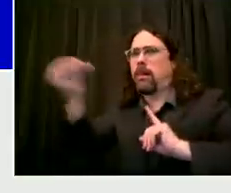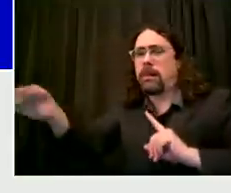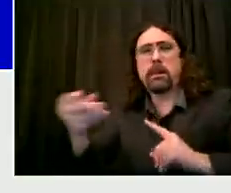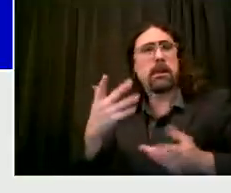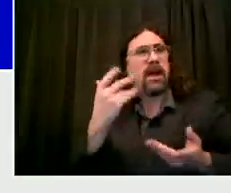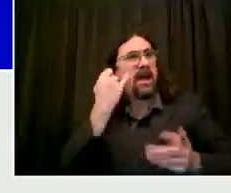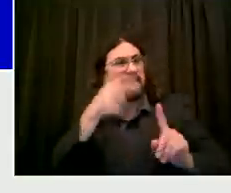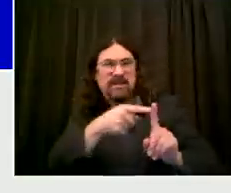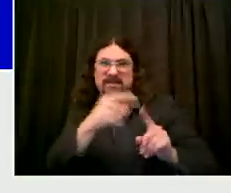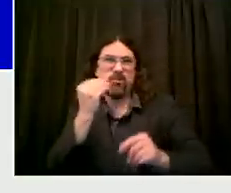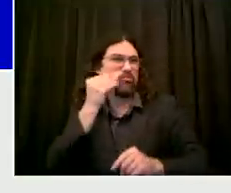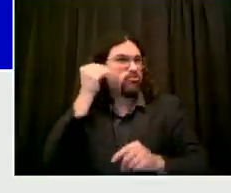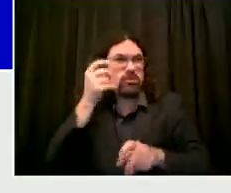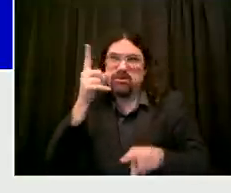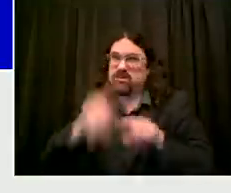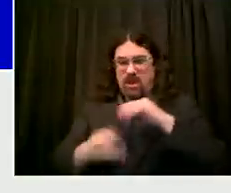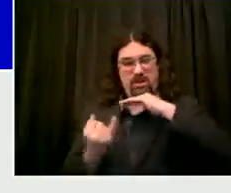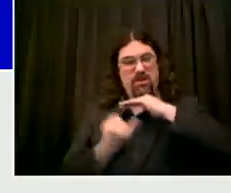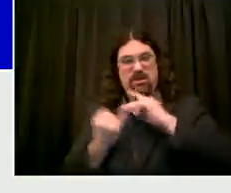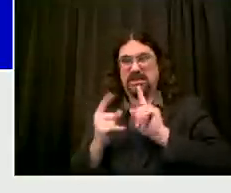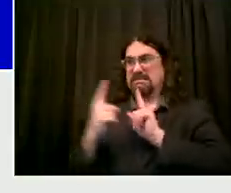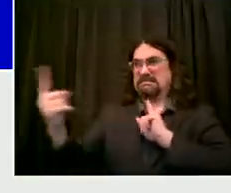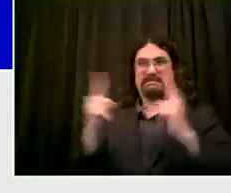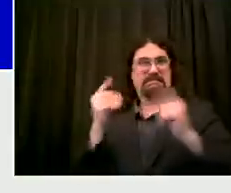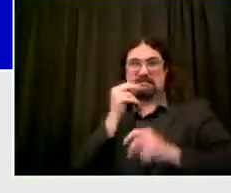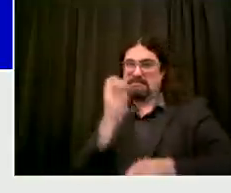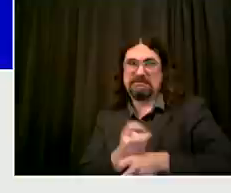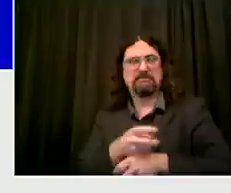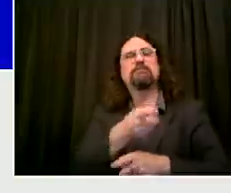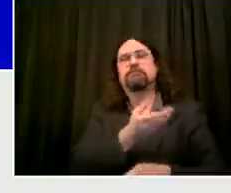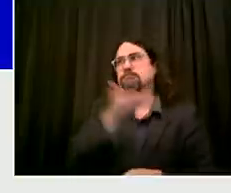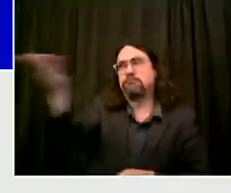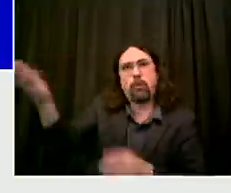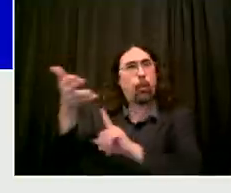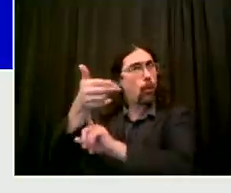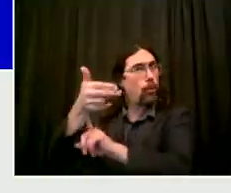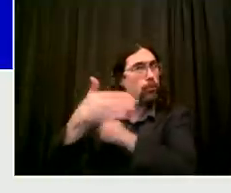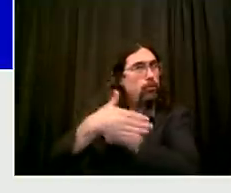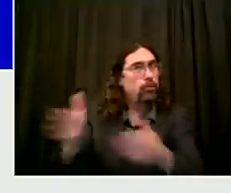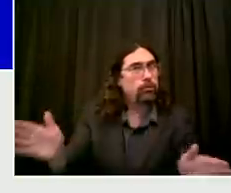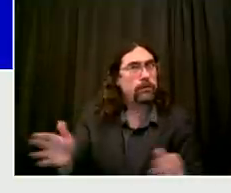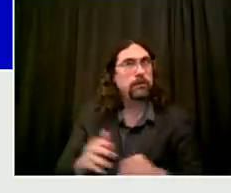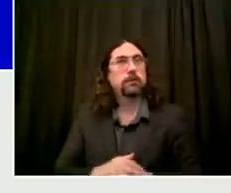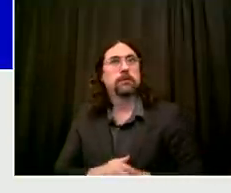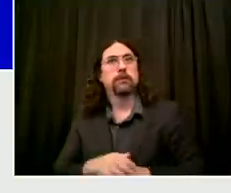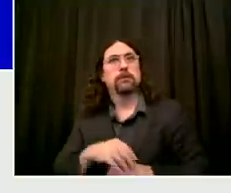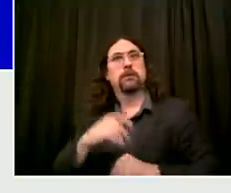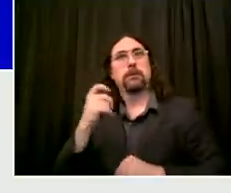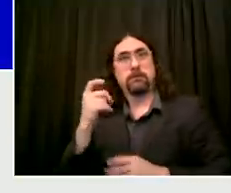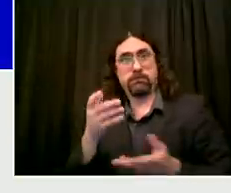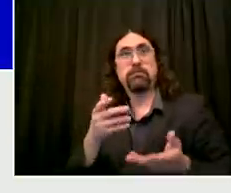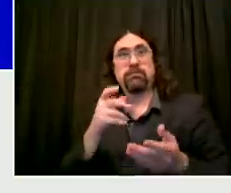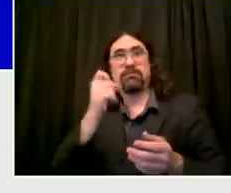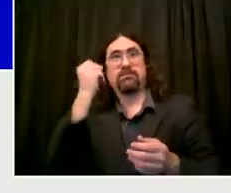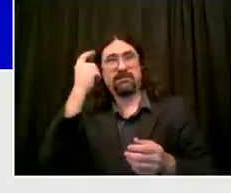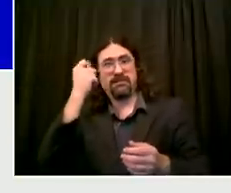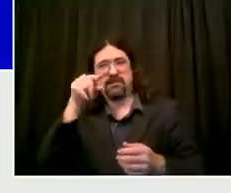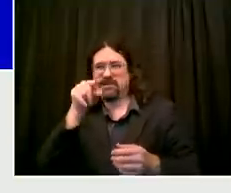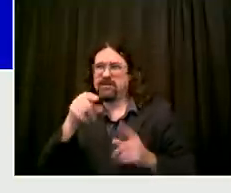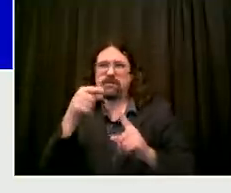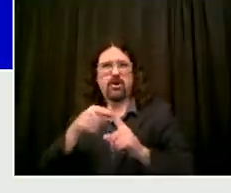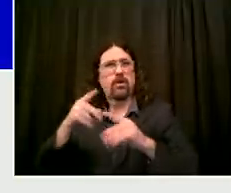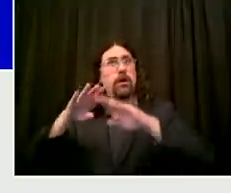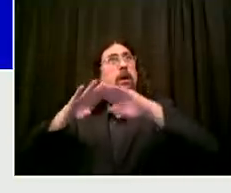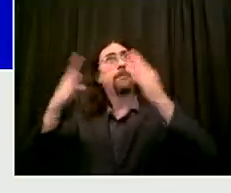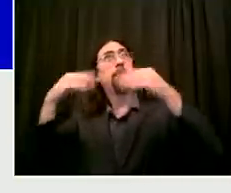to keep pushing back this disease, just at the point where more and more people might come in contact with each other. So yesterday we